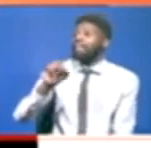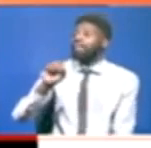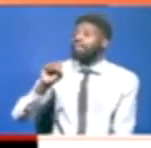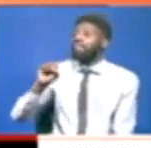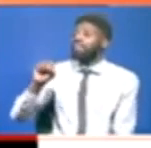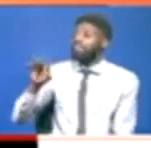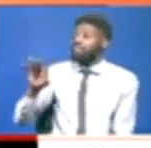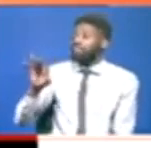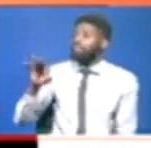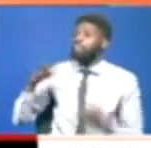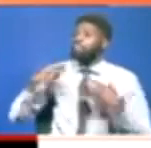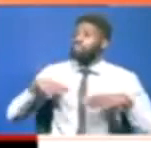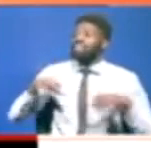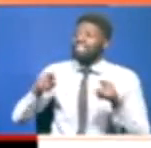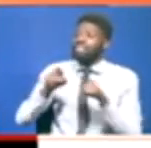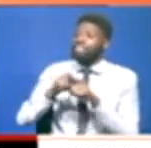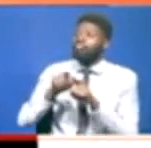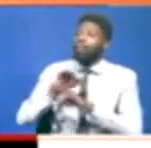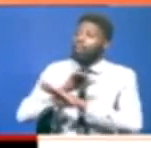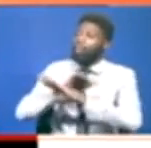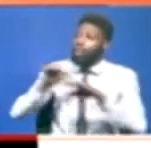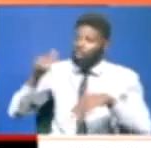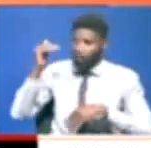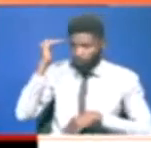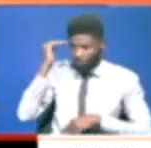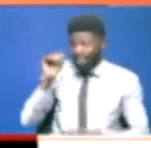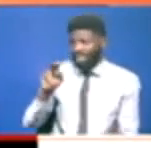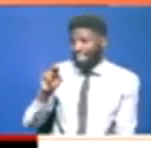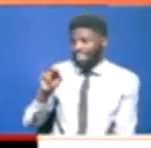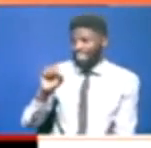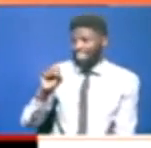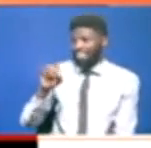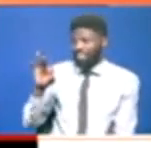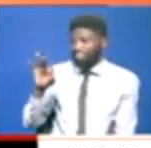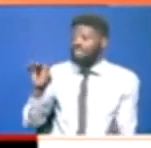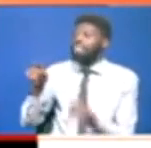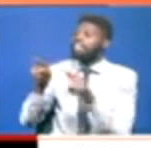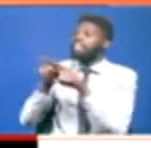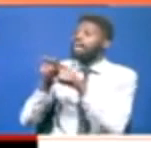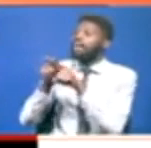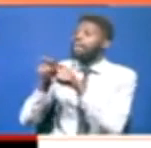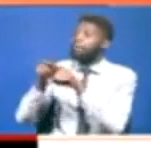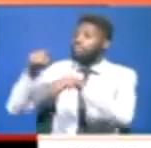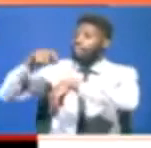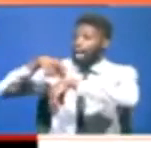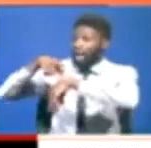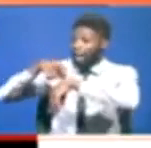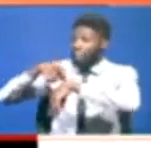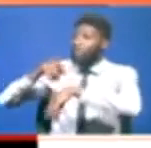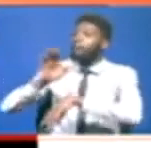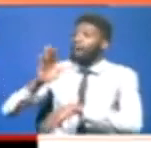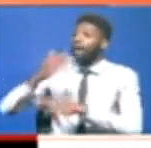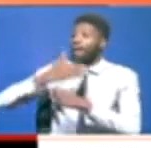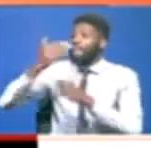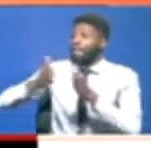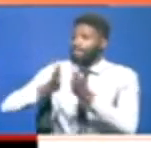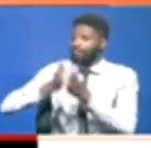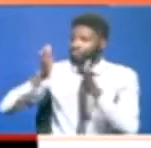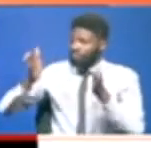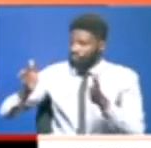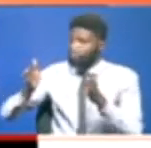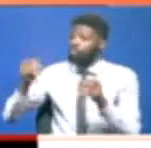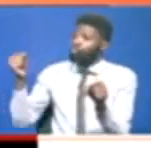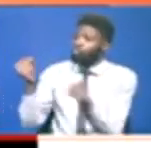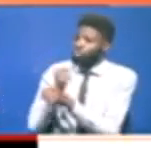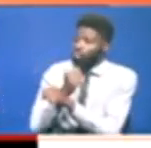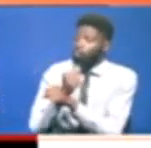are not conversant that even the NSSF that you're looking at the end of your period, and that's now for the employed, by the time